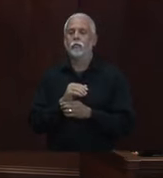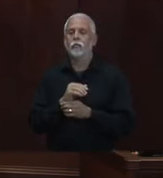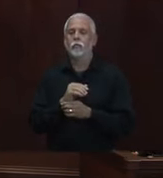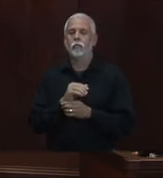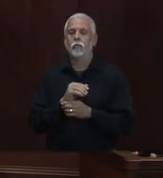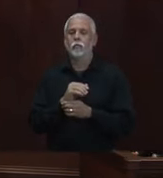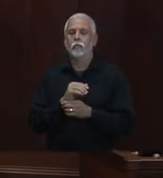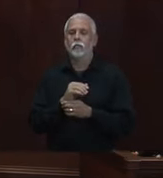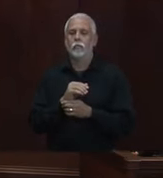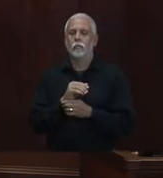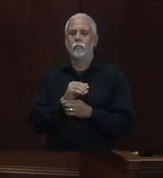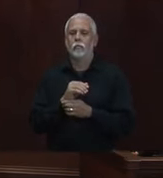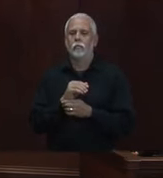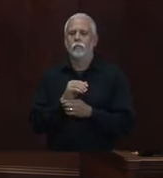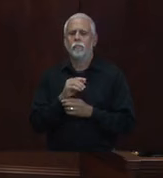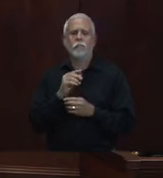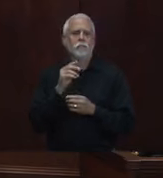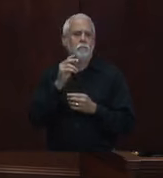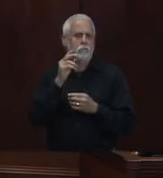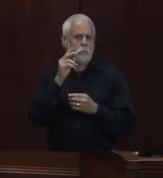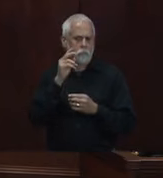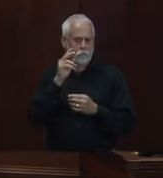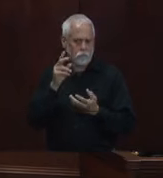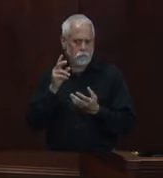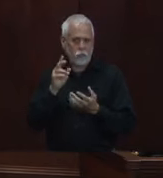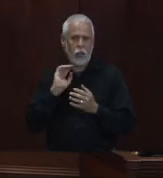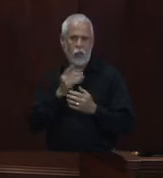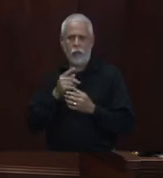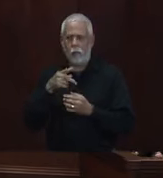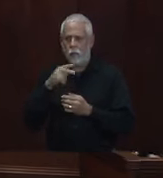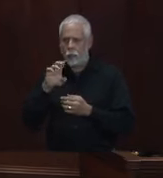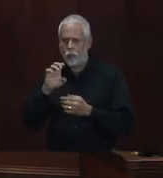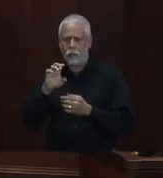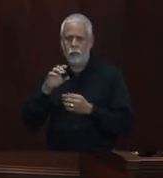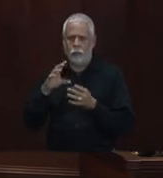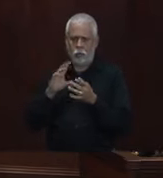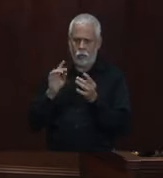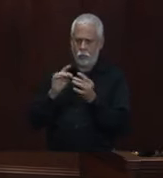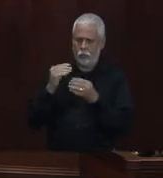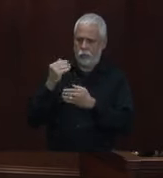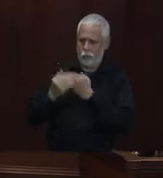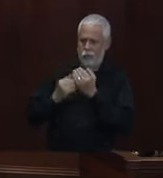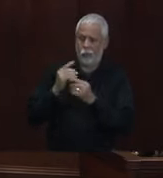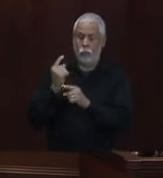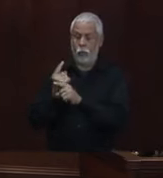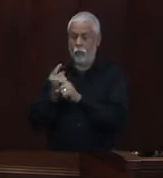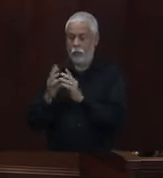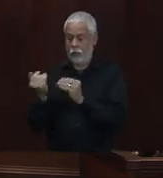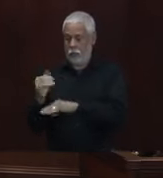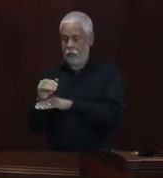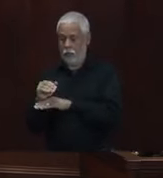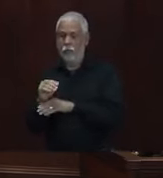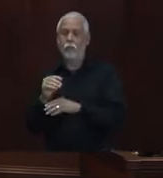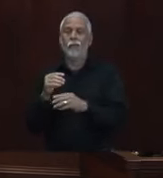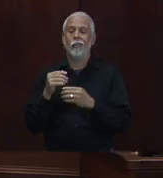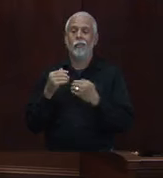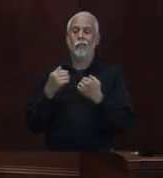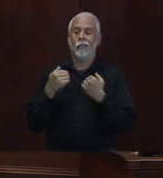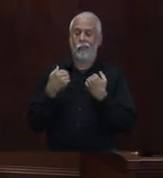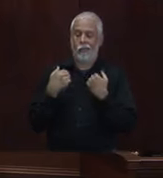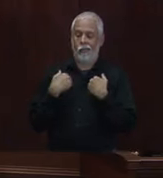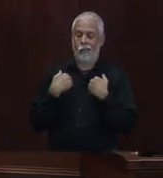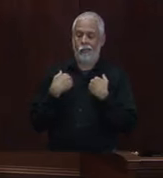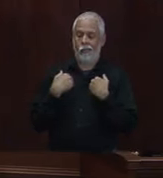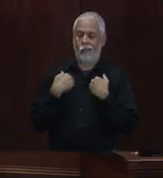is to check in about our public comment process for our regular meeting tonight. We have, Lamar